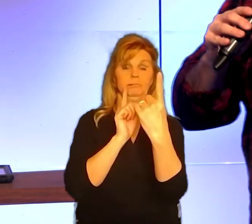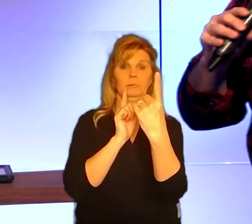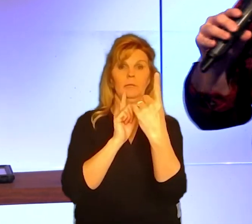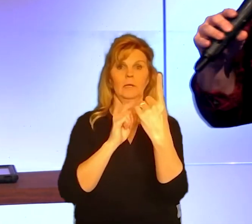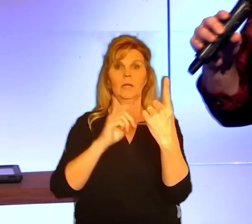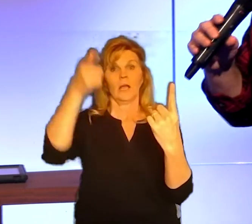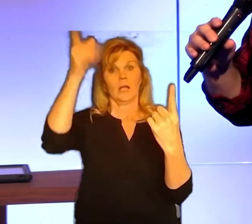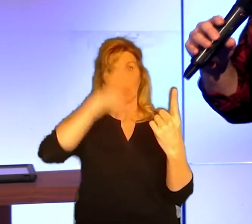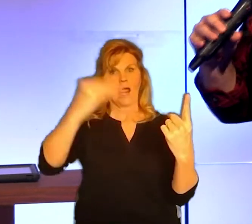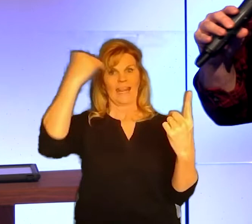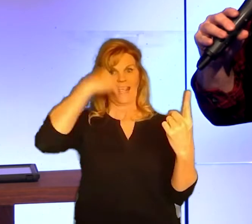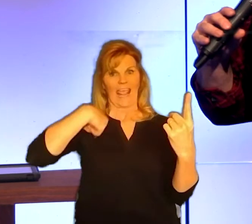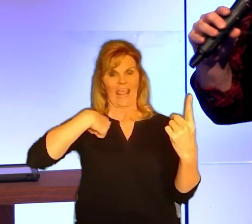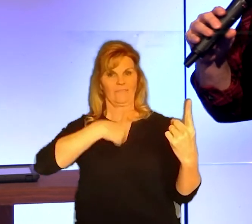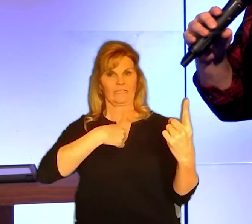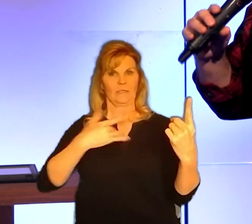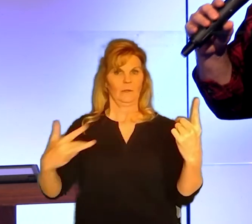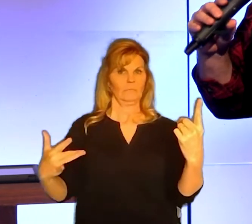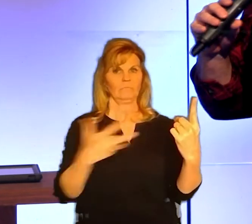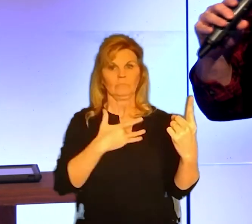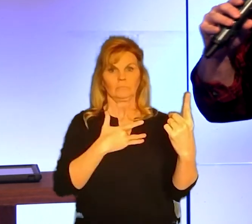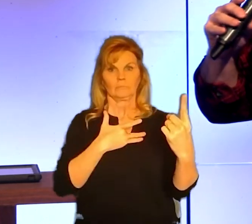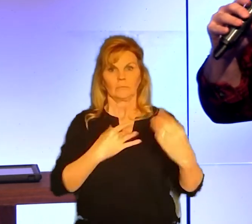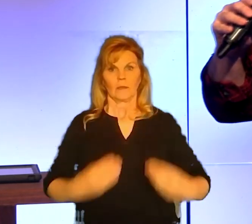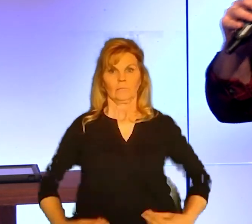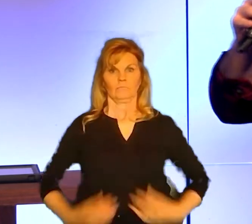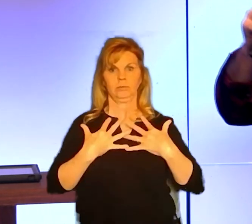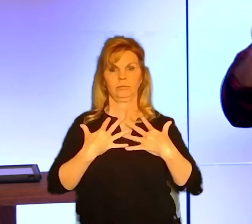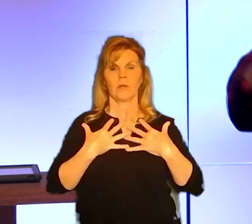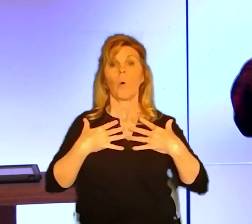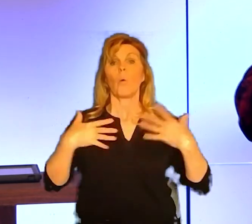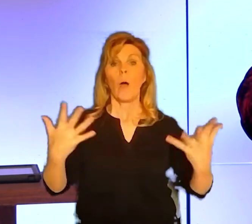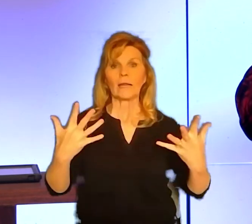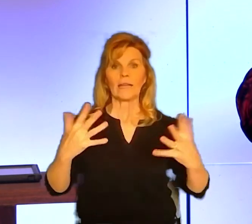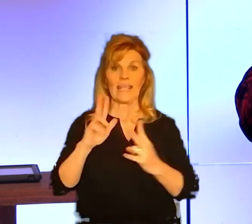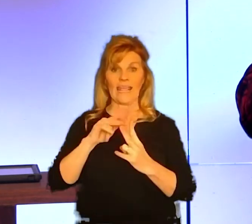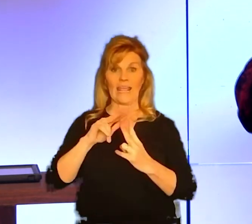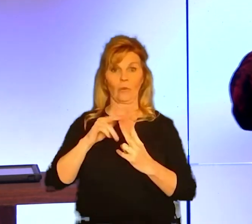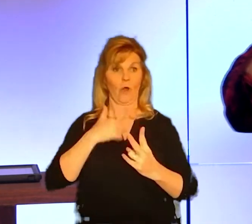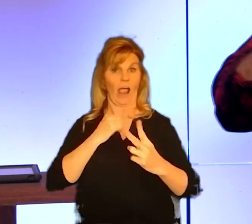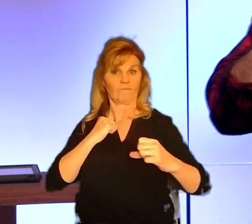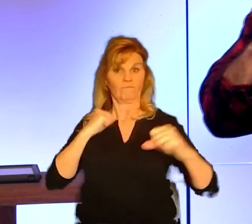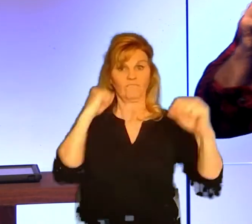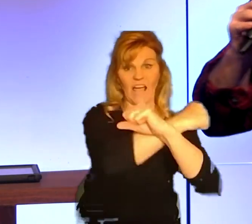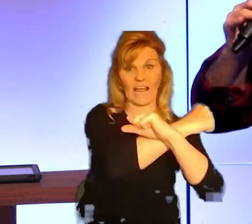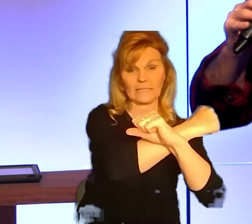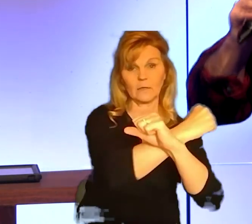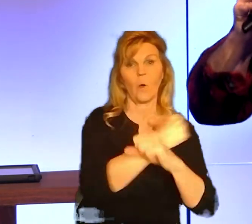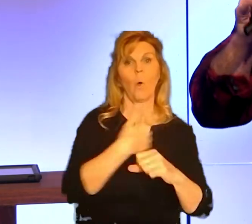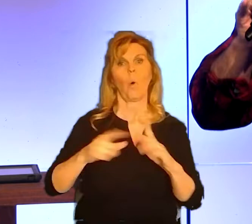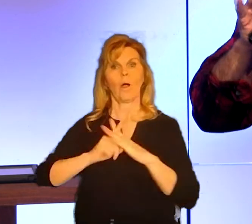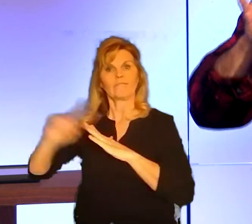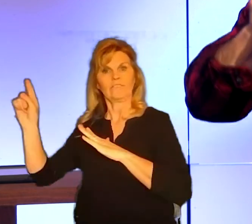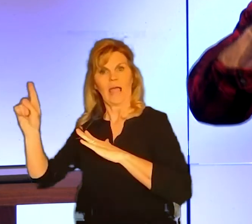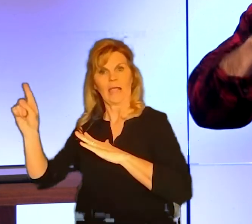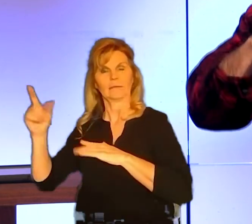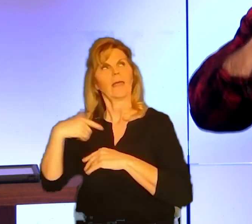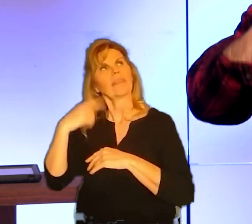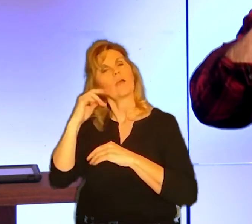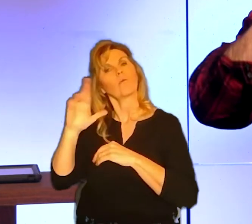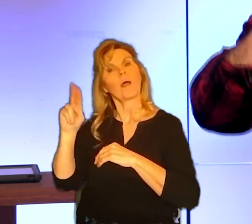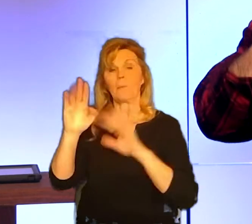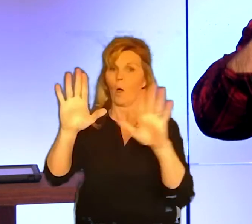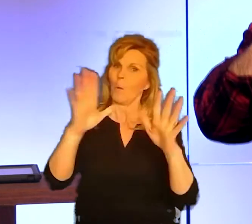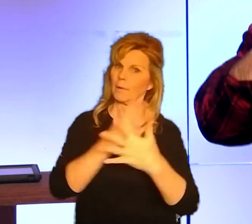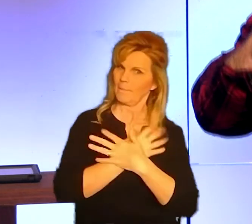God gave you the senses to be able to say, it's time for me to, you know, actually I was going to say run, but we don't